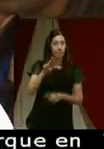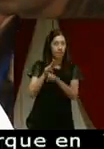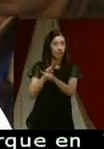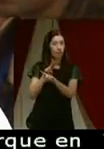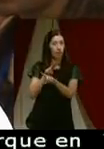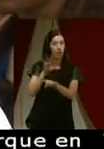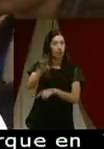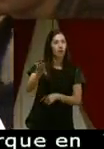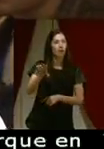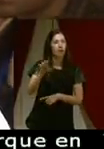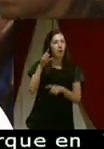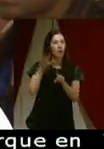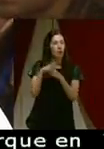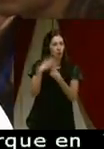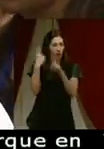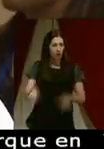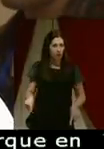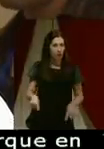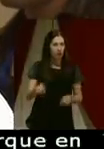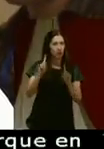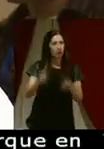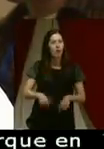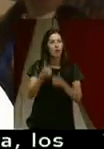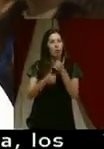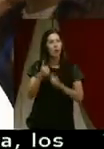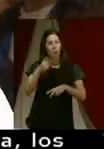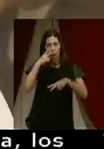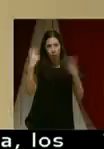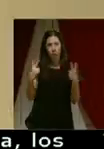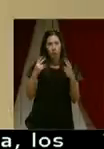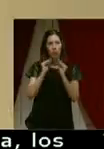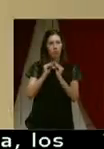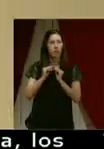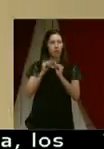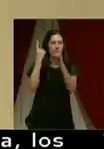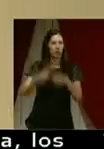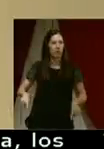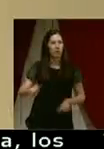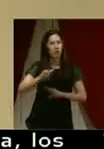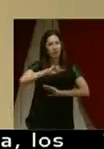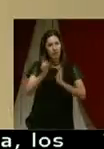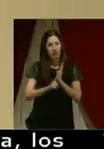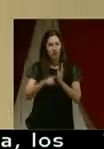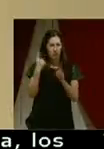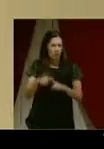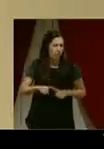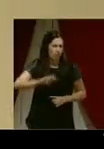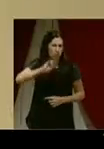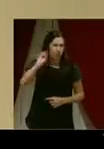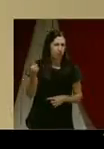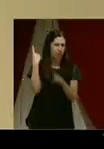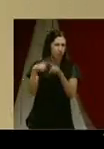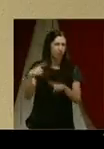in the US things work differently. Public bids are different. Legislation is